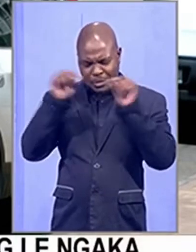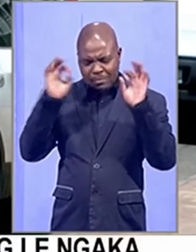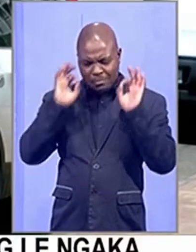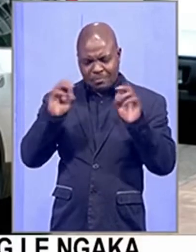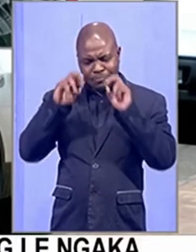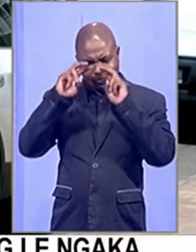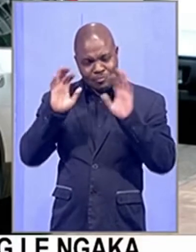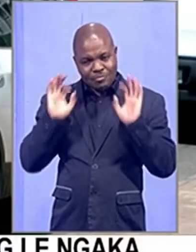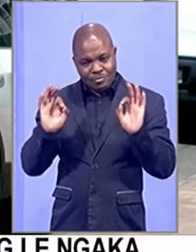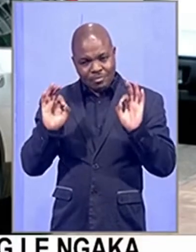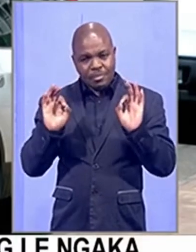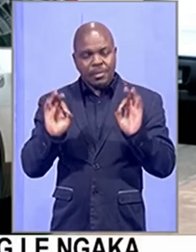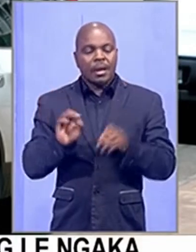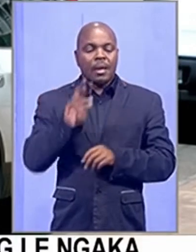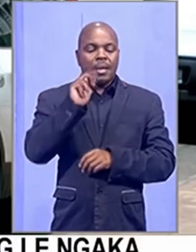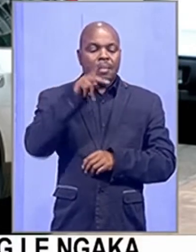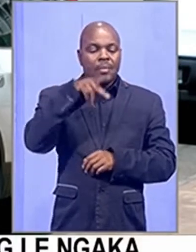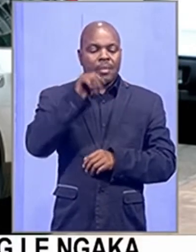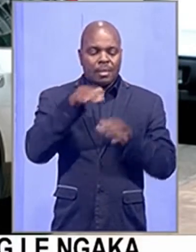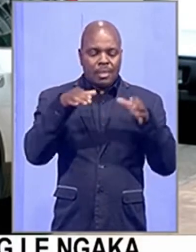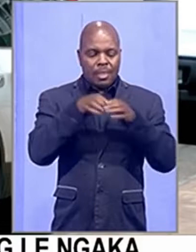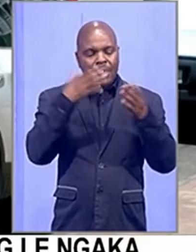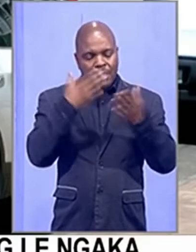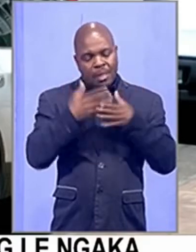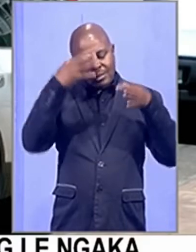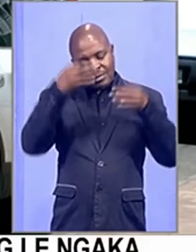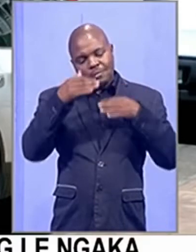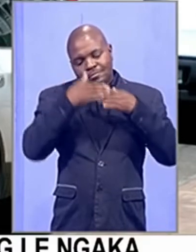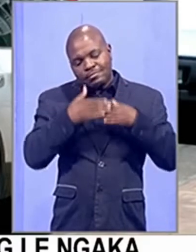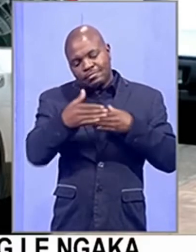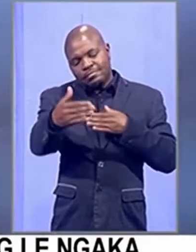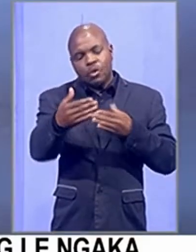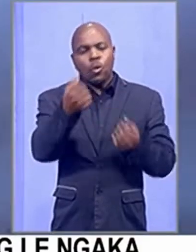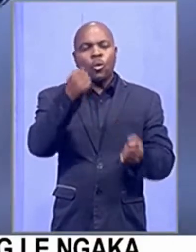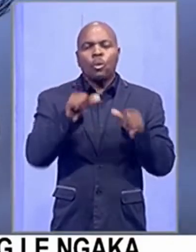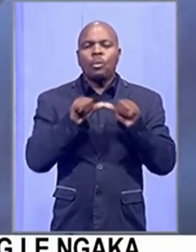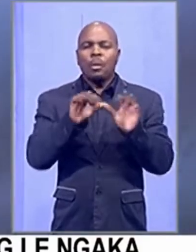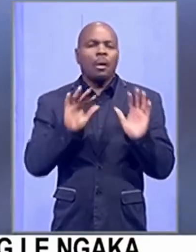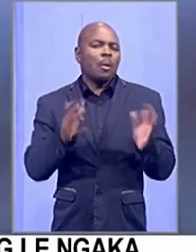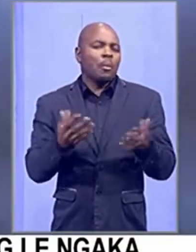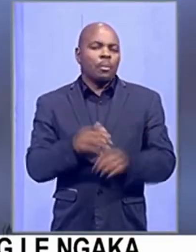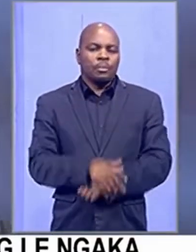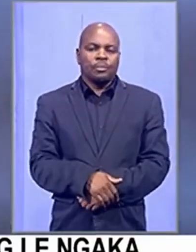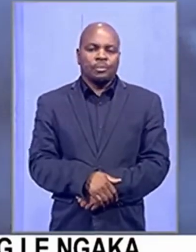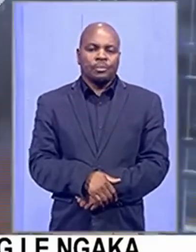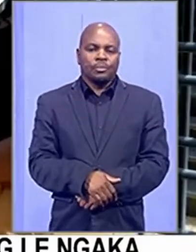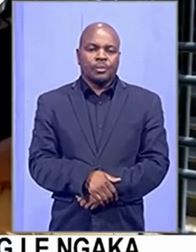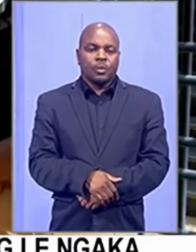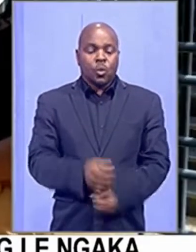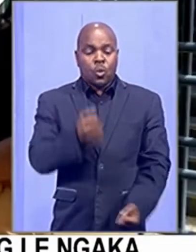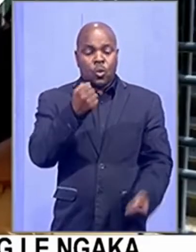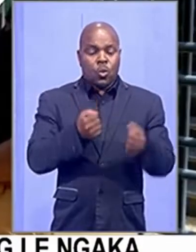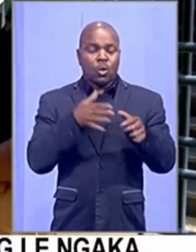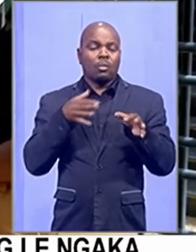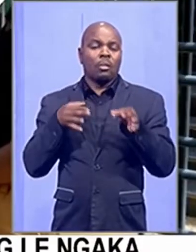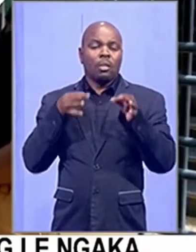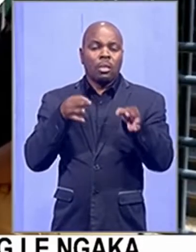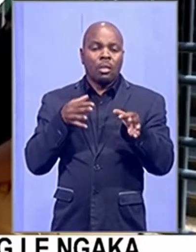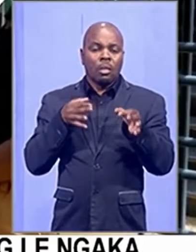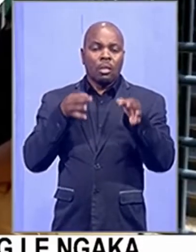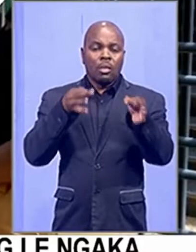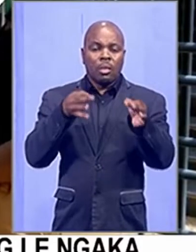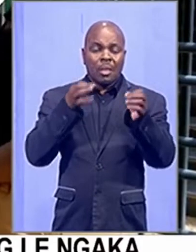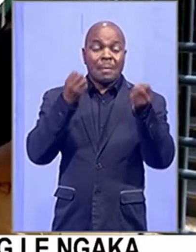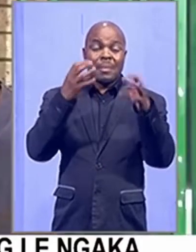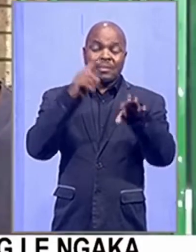hae botšhotšhisi ba setšhaba bo tla nka qeto gore na nyewe enana buisa kae. Kgetse e setse e buseditswe morago makgetlo